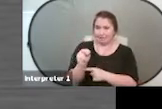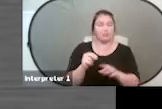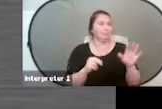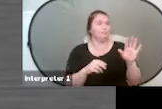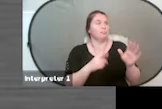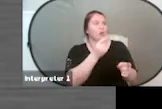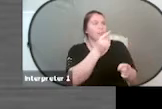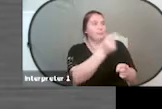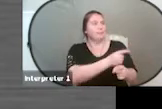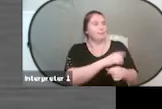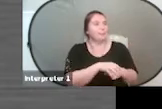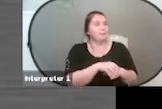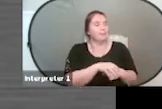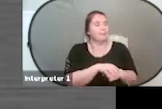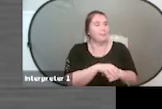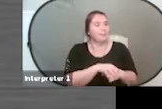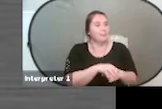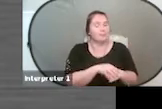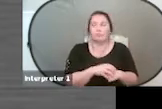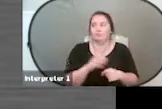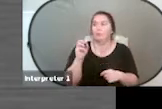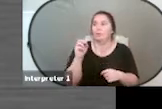correct. Yeah.